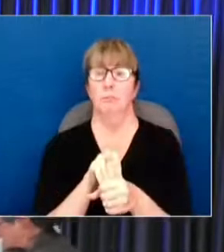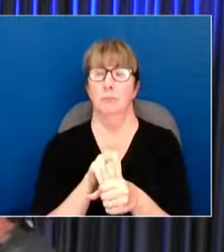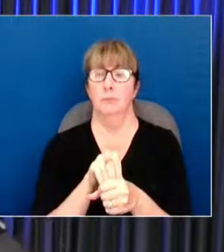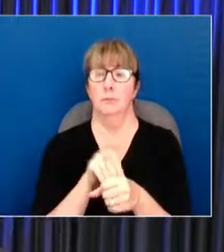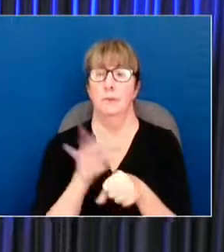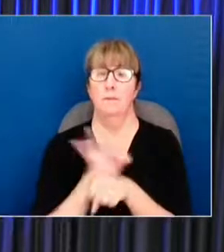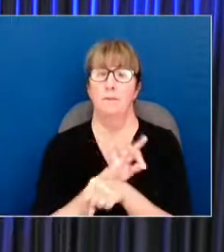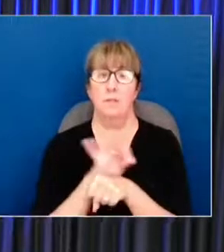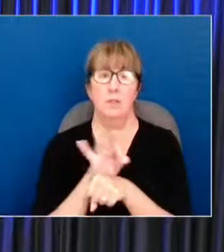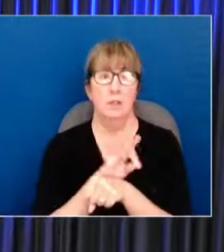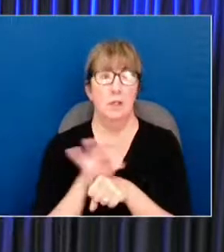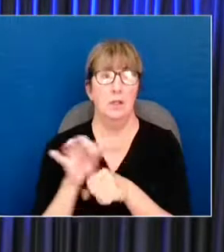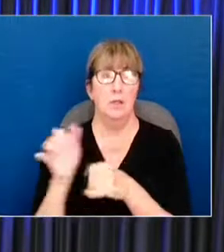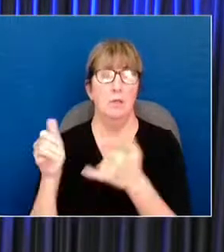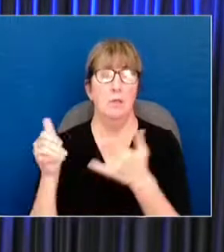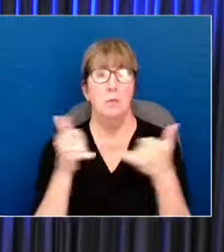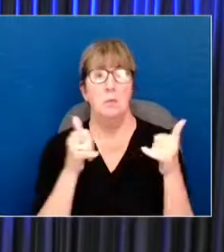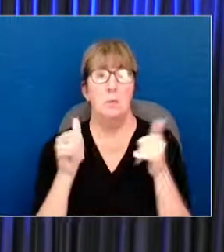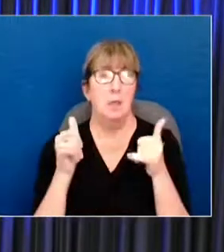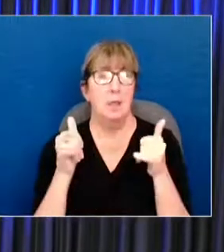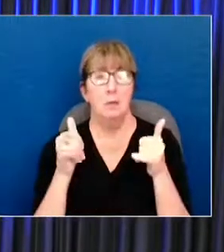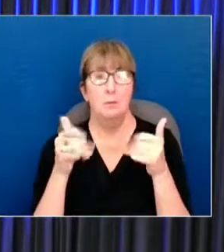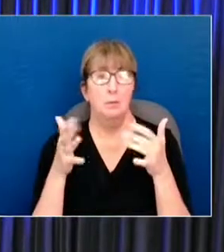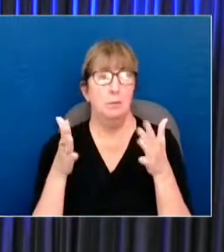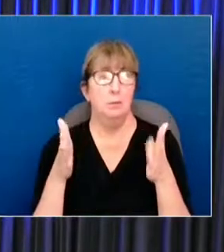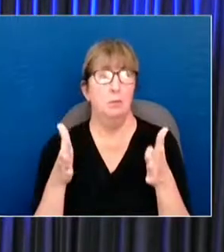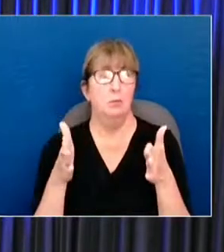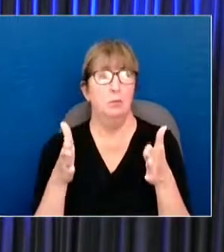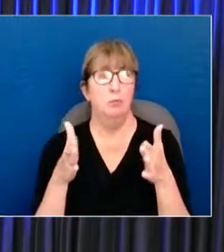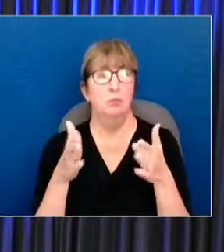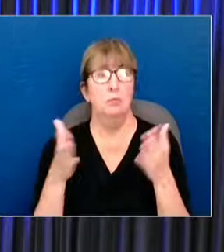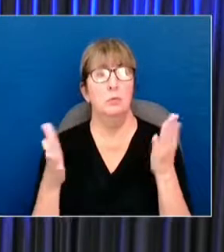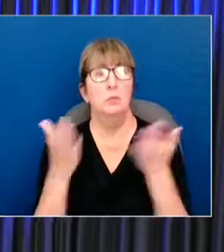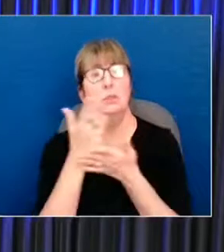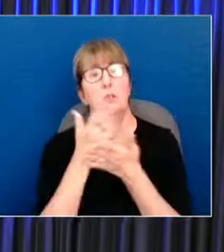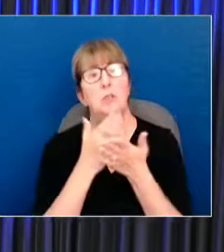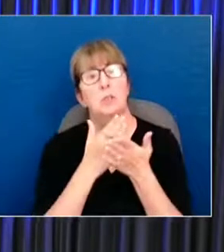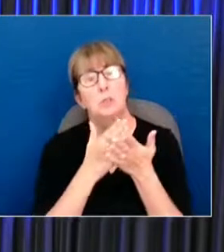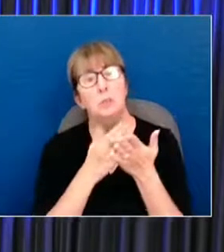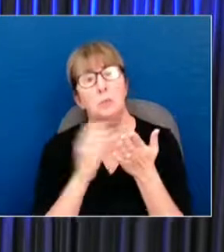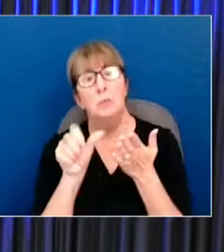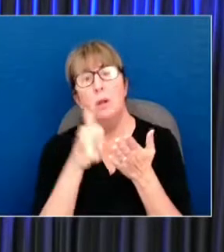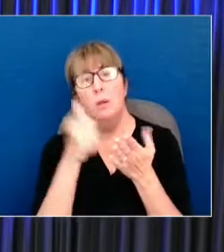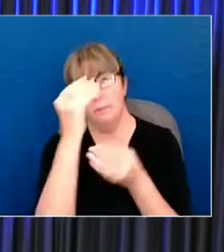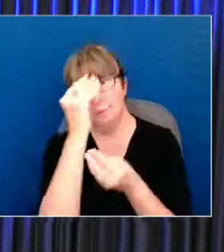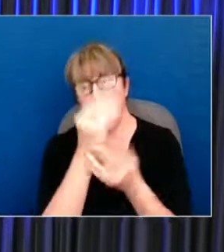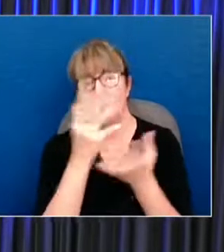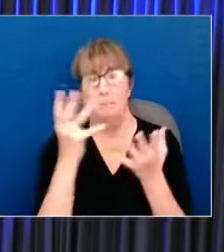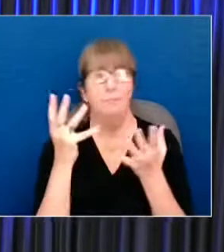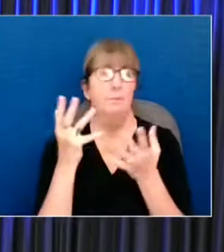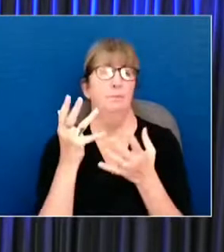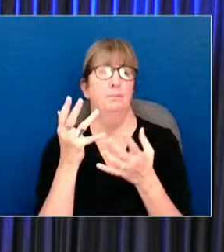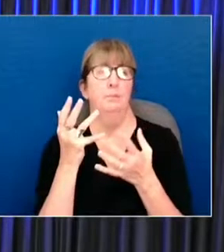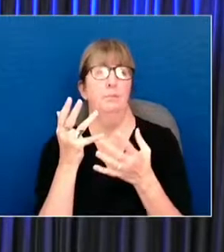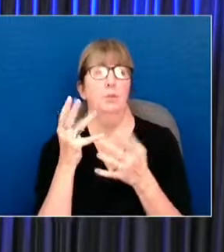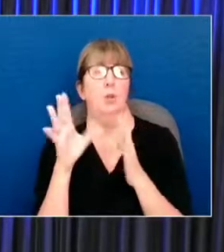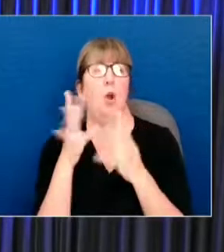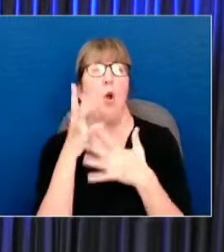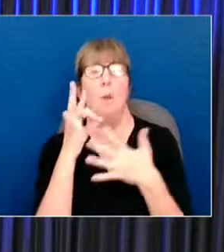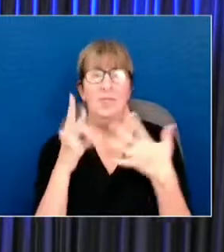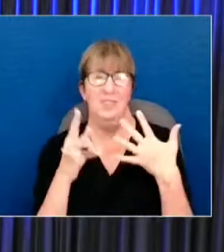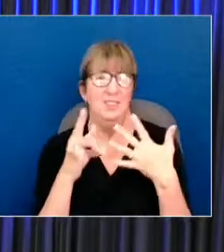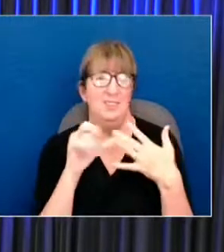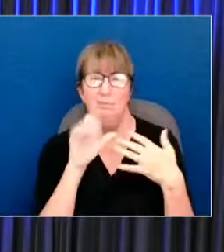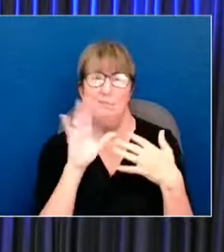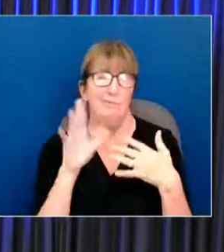functionality of the player. There's some additional bells and whistles that were not part of the scope, so we've actually turned them off. But as